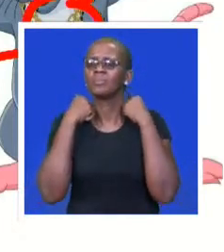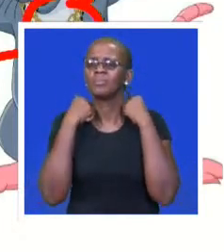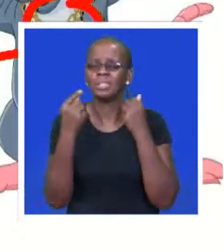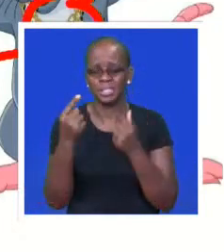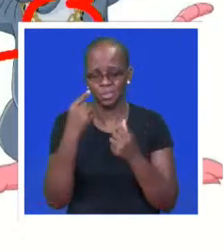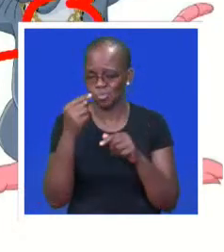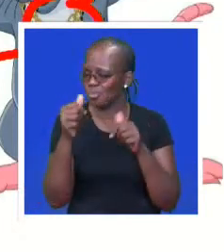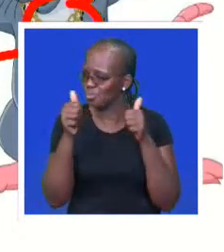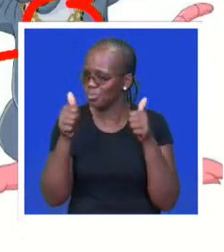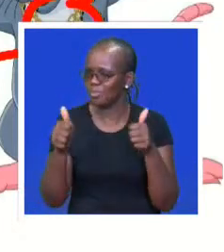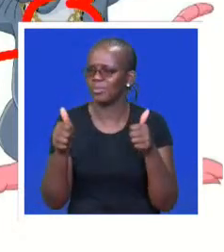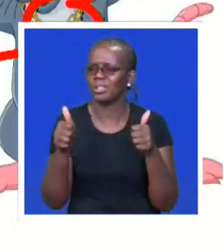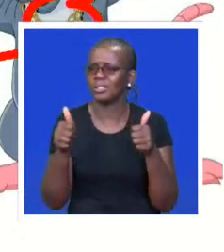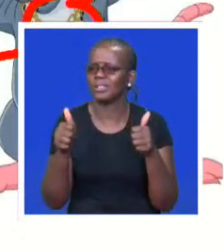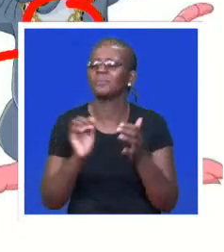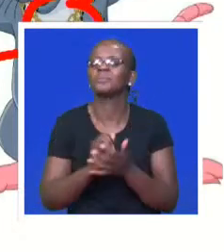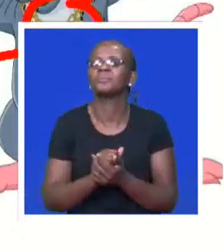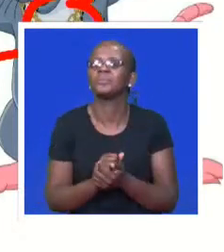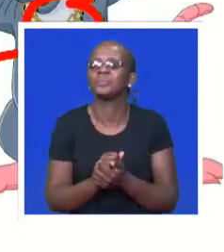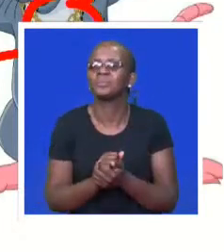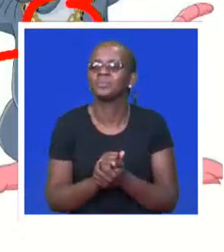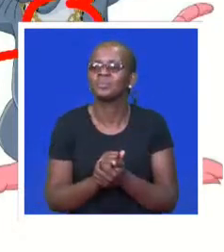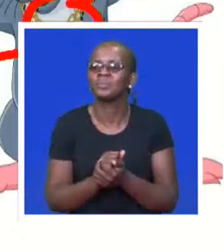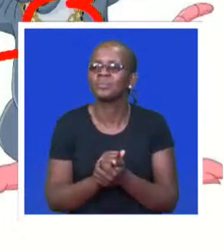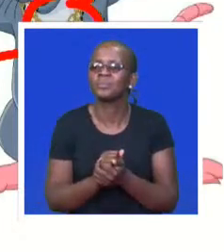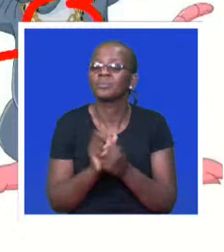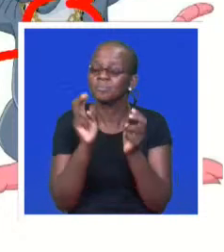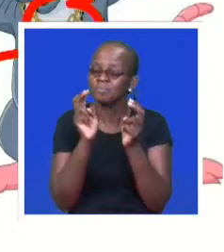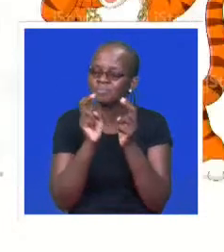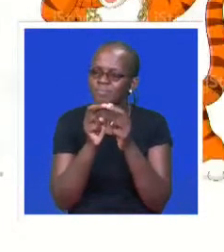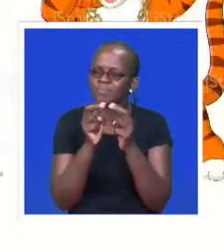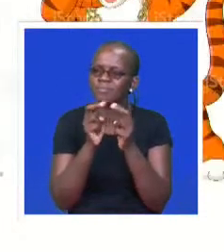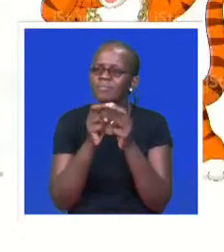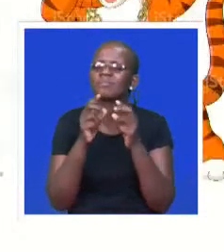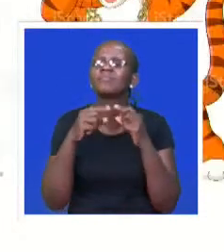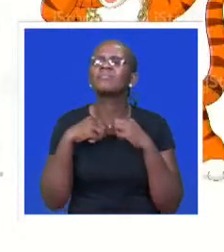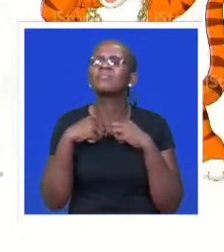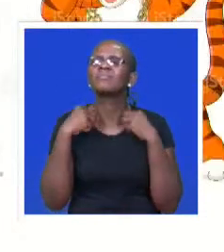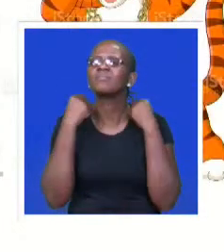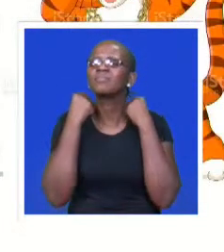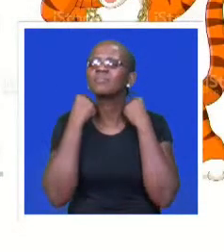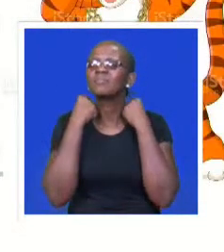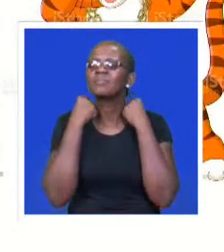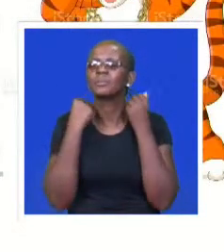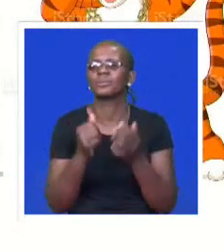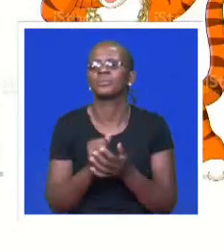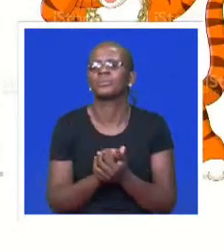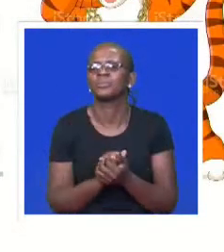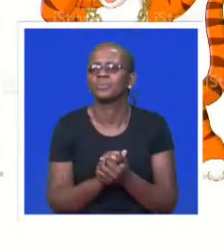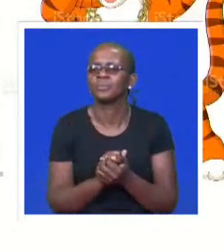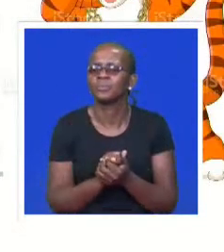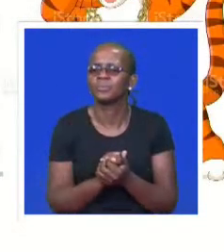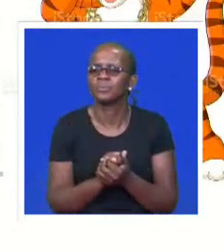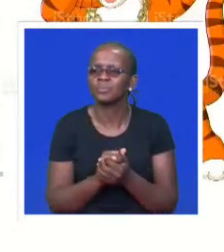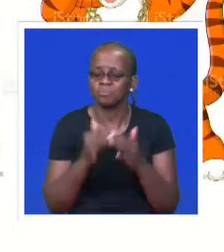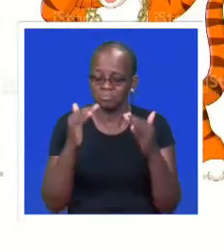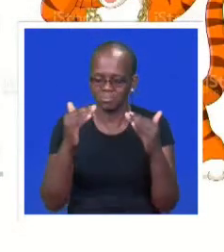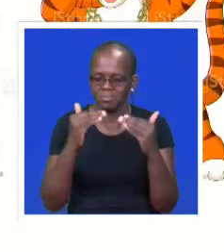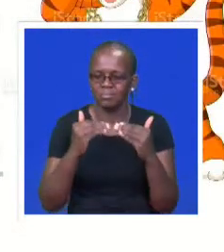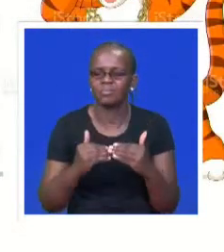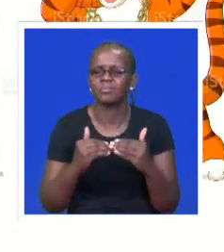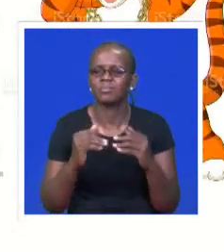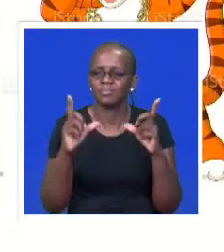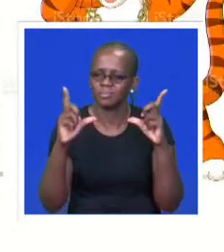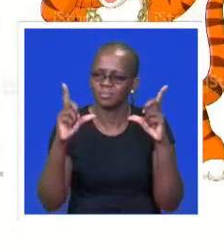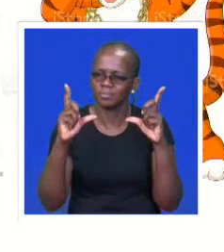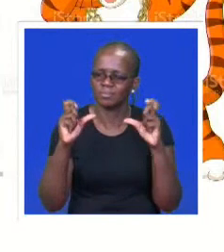Elena. The mouse there is wearing a necklace. Let us look at our next picture. In our next picture, you can see